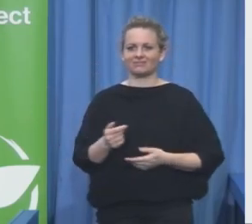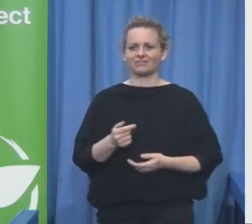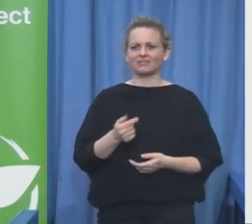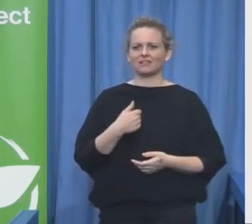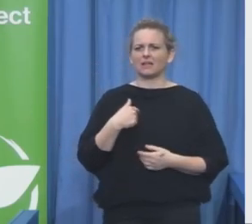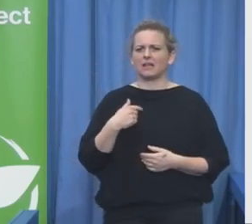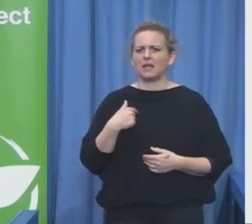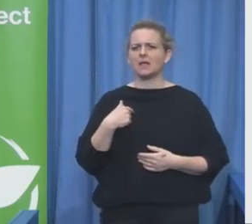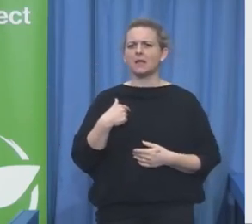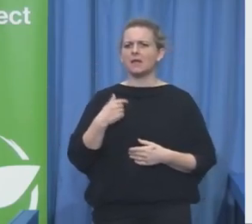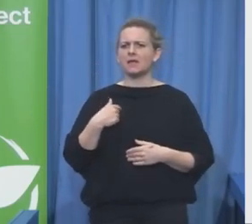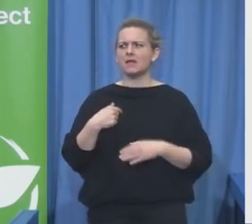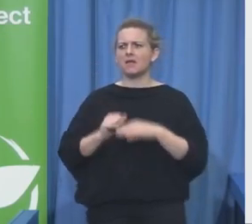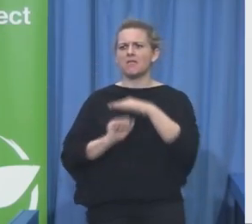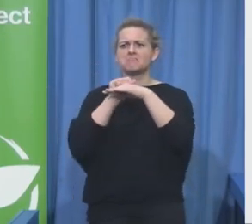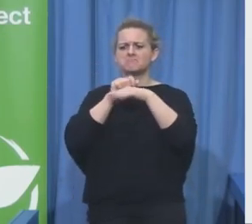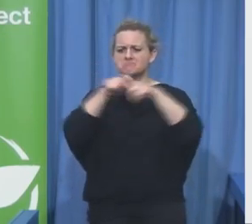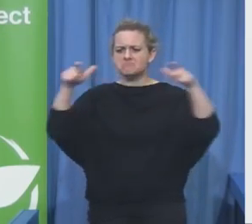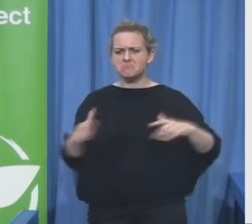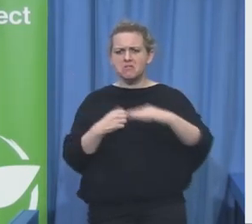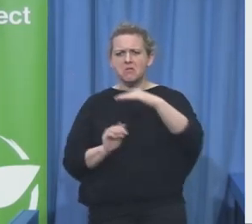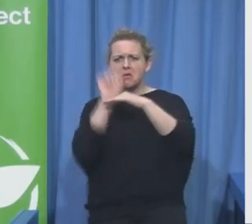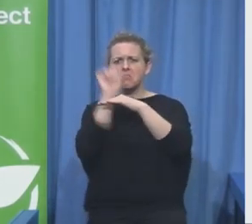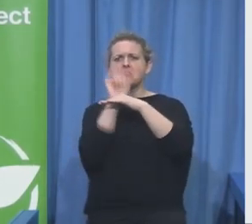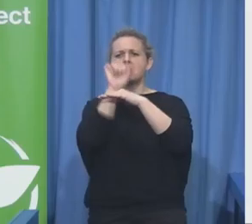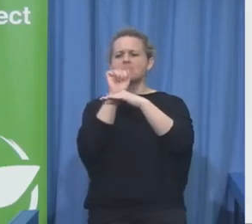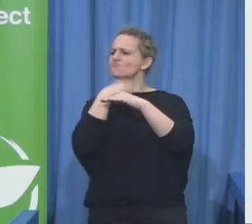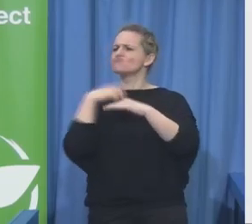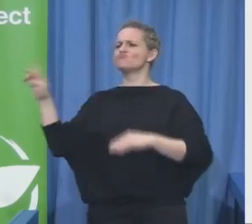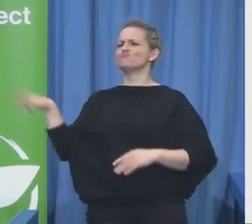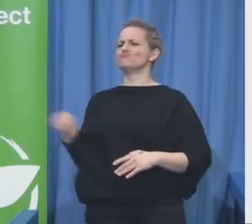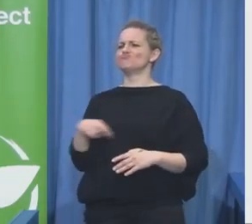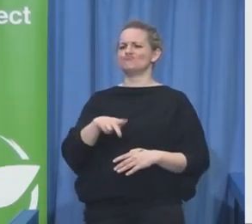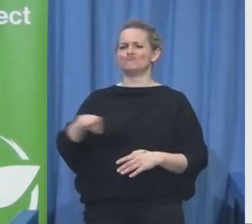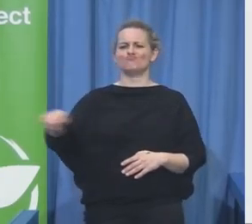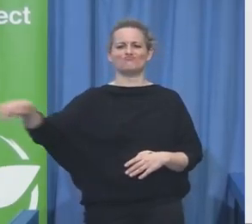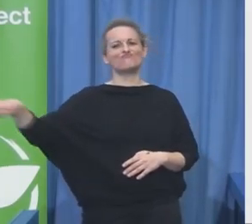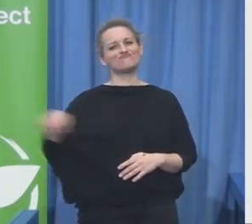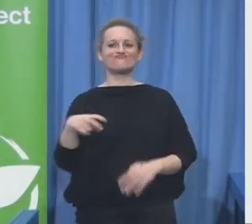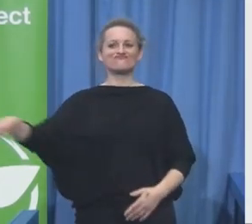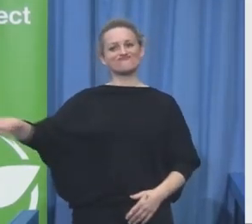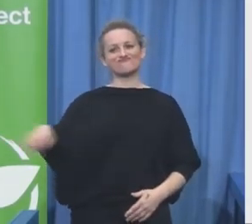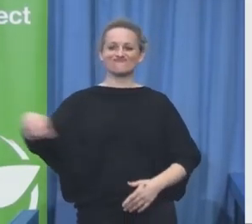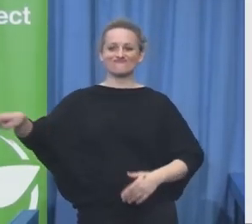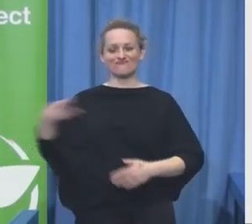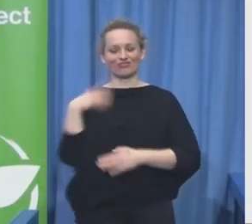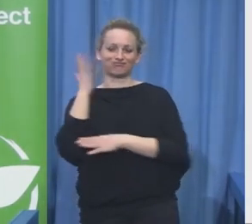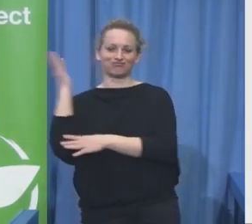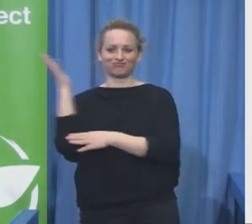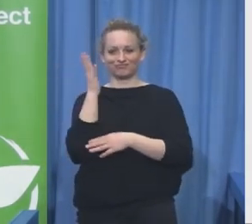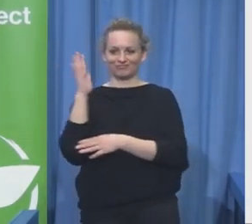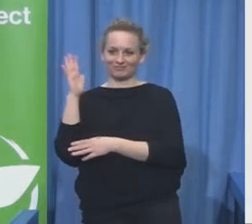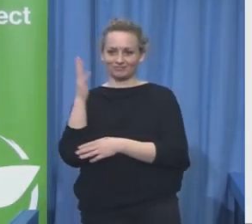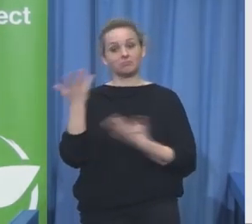barely see my head. So thank you very much. Best practices. How do we define a best